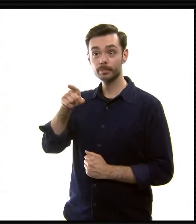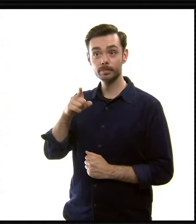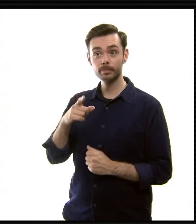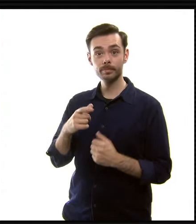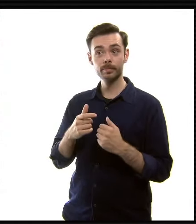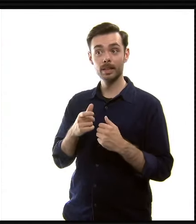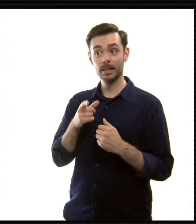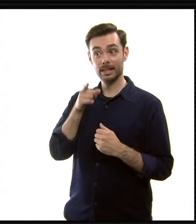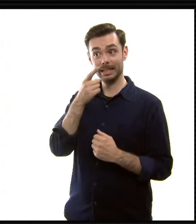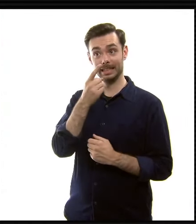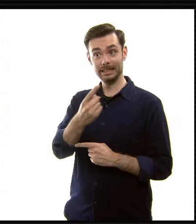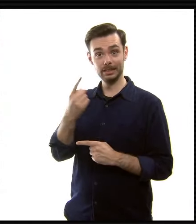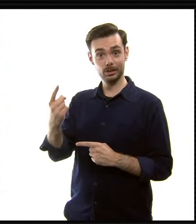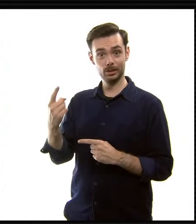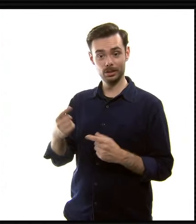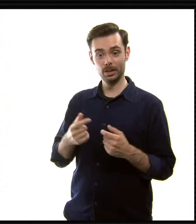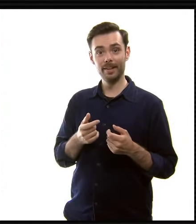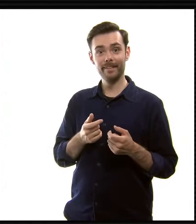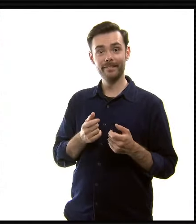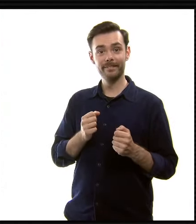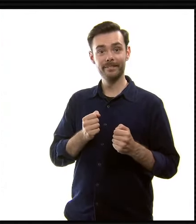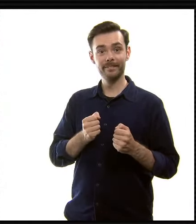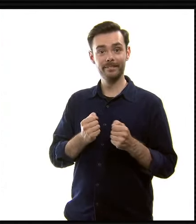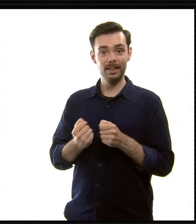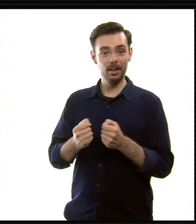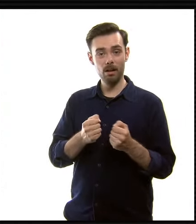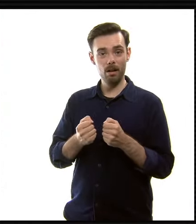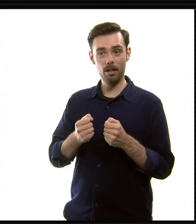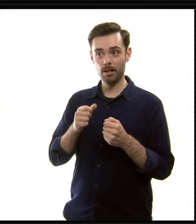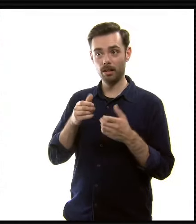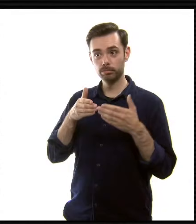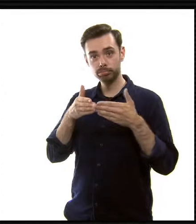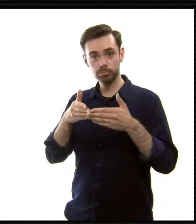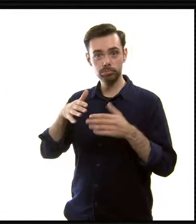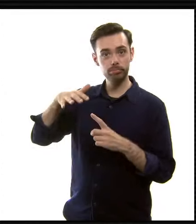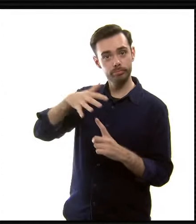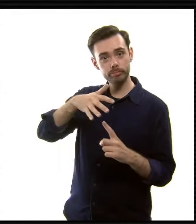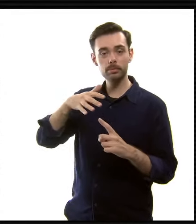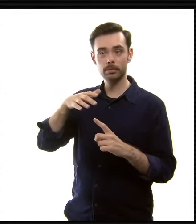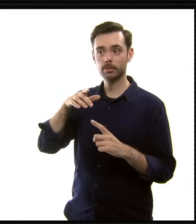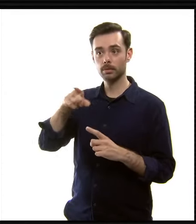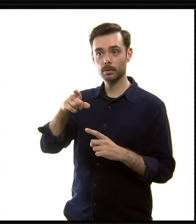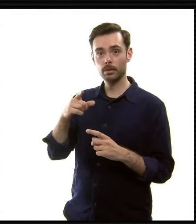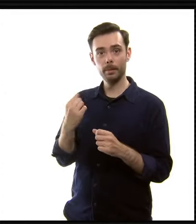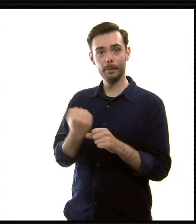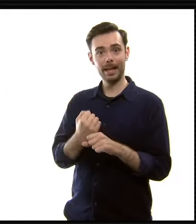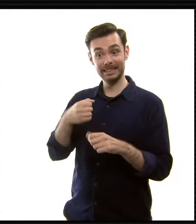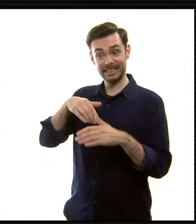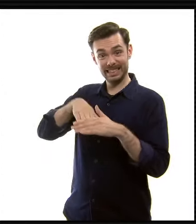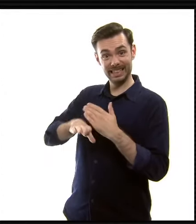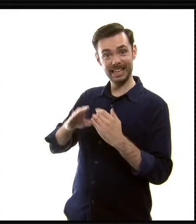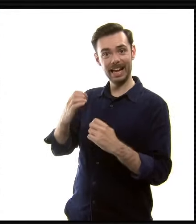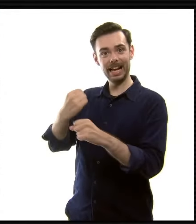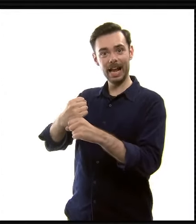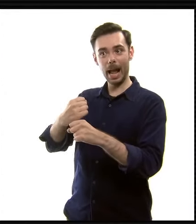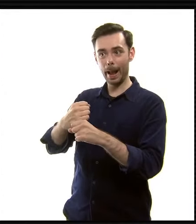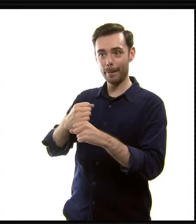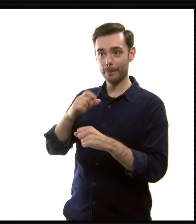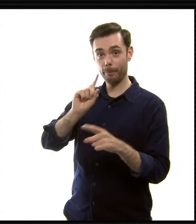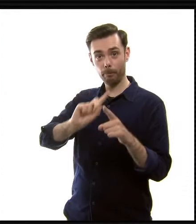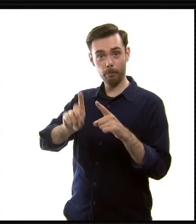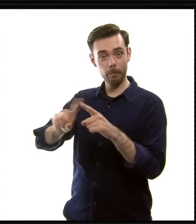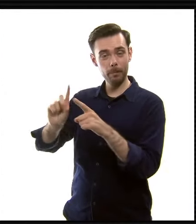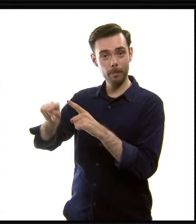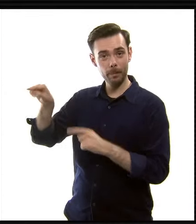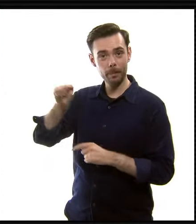made in-game from LEGO bricks, even the really massive ships, such as the Invisible Hand and the Republic Venator. Now, to achieve